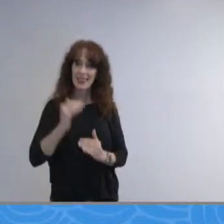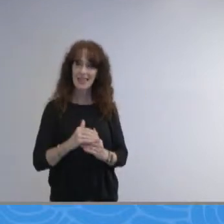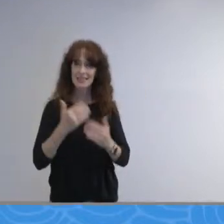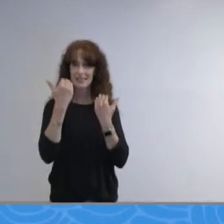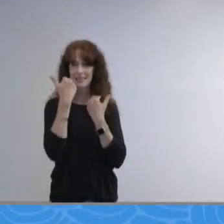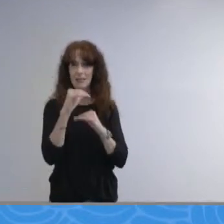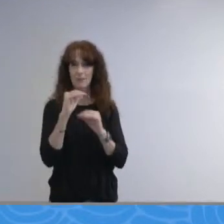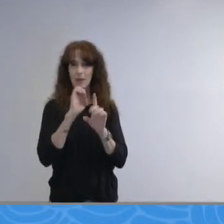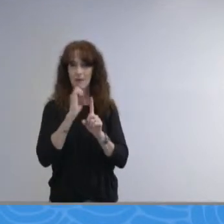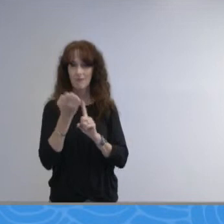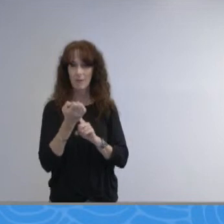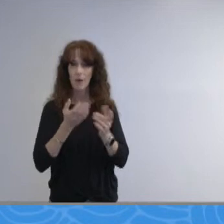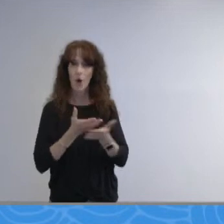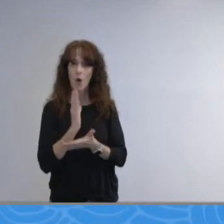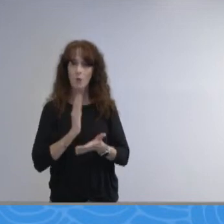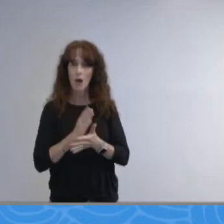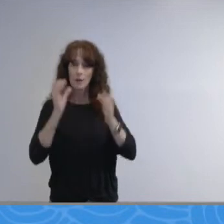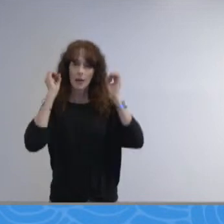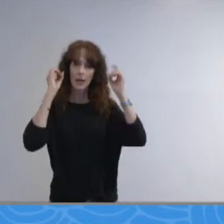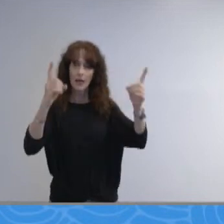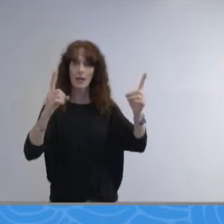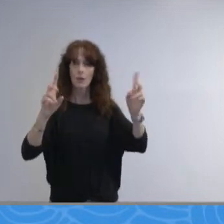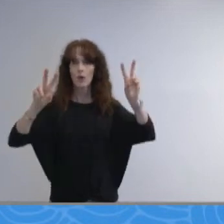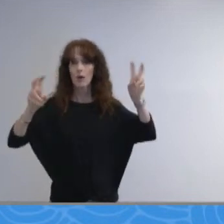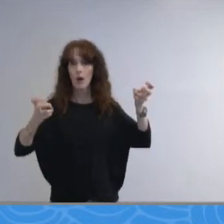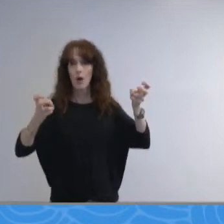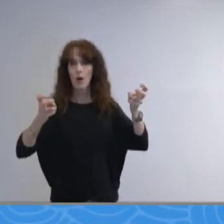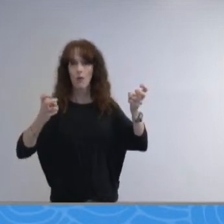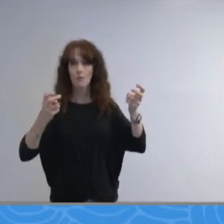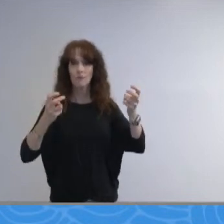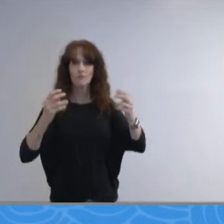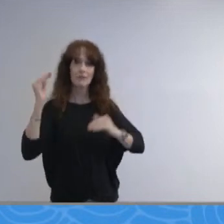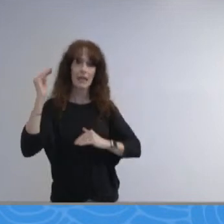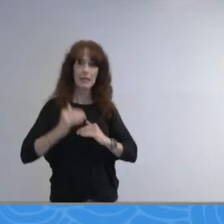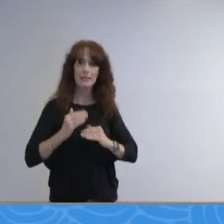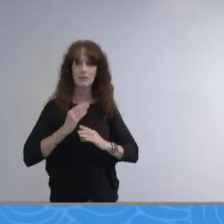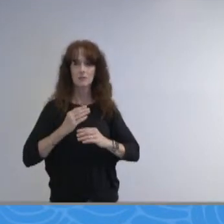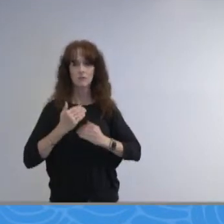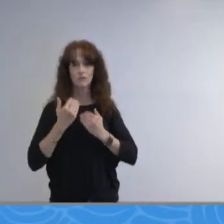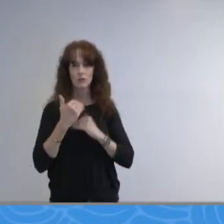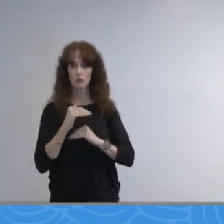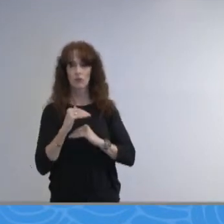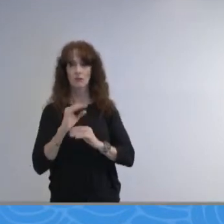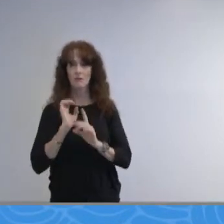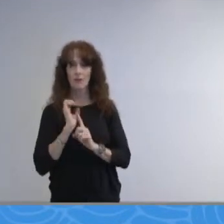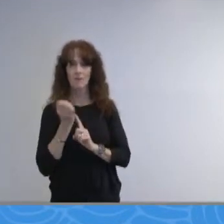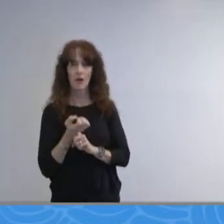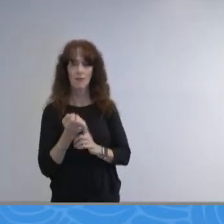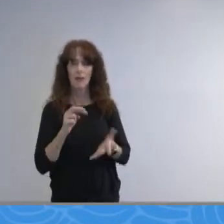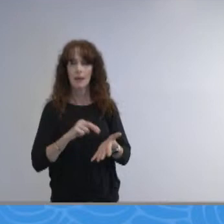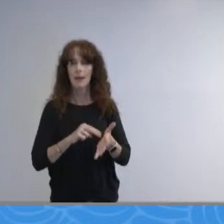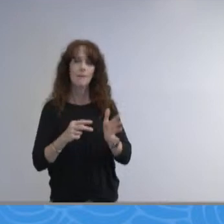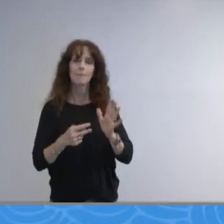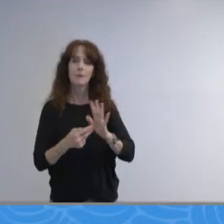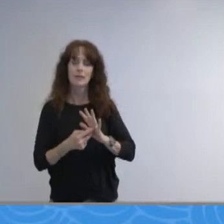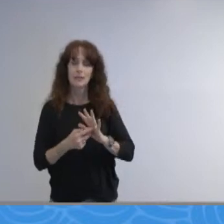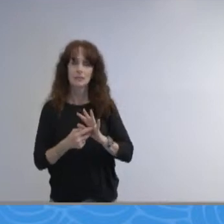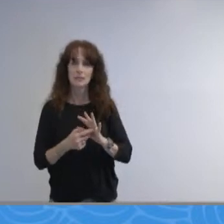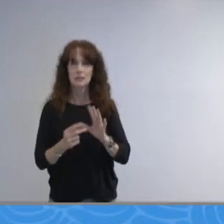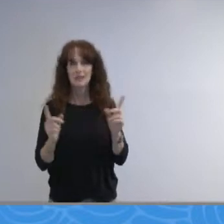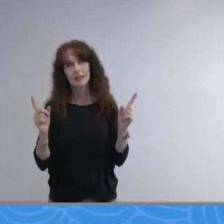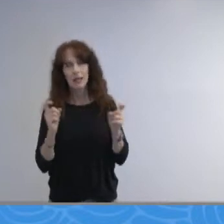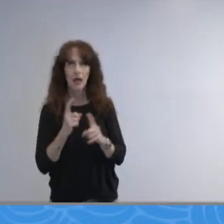so the child has the right to be educated in what we call the least restrictive environment. And that means it's a little